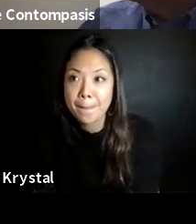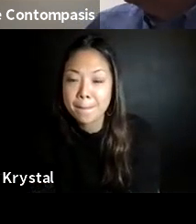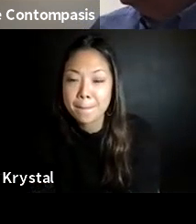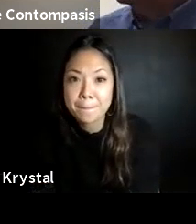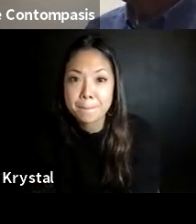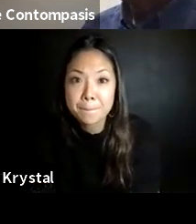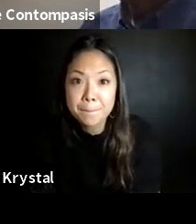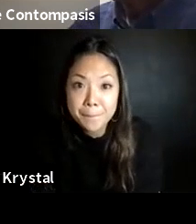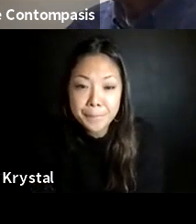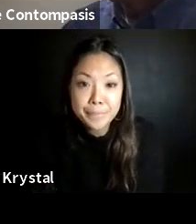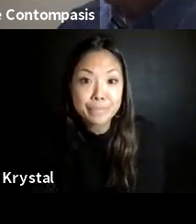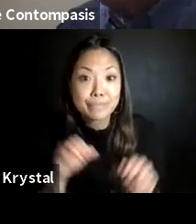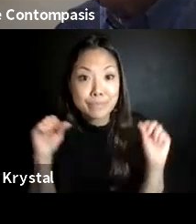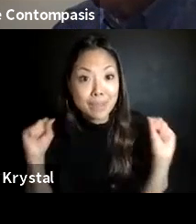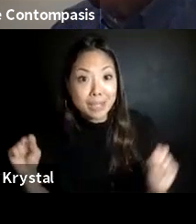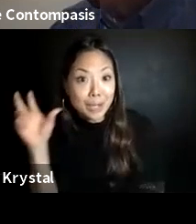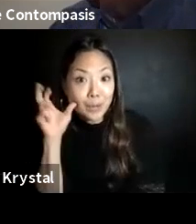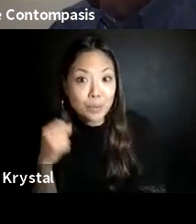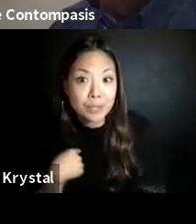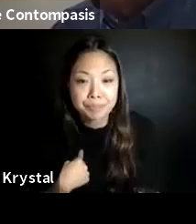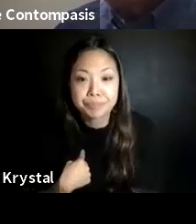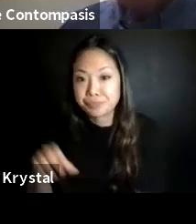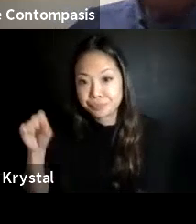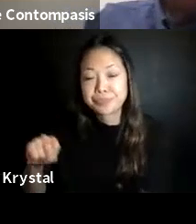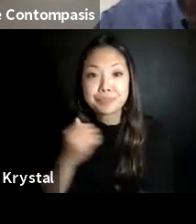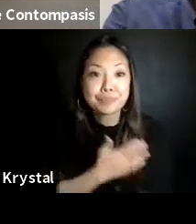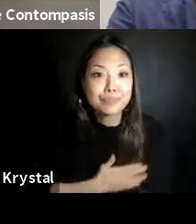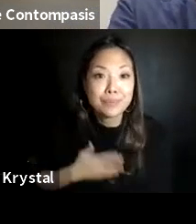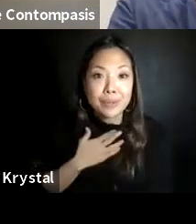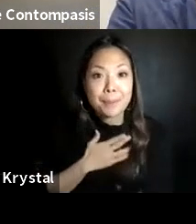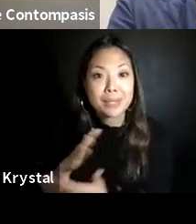Can you hear me? Yes, please turn on your camera.